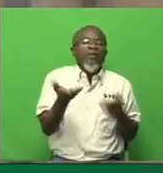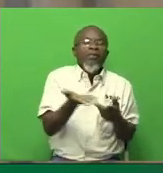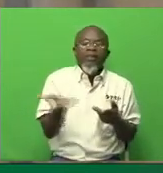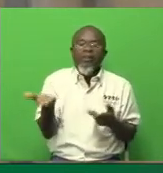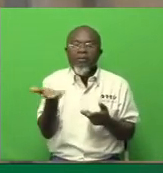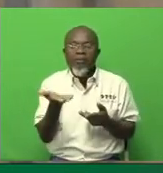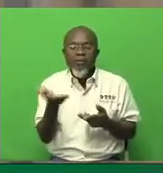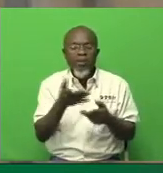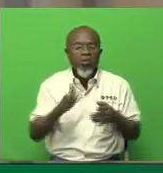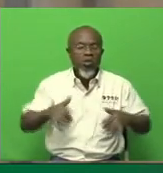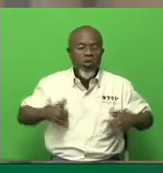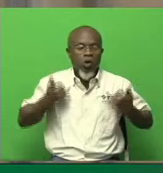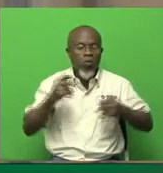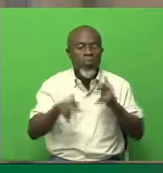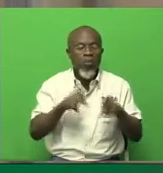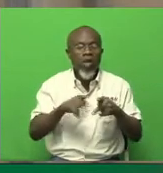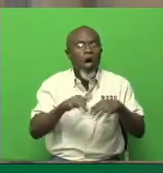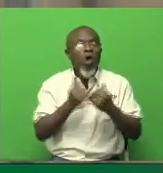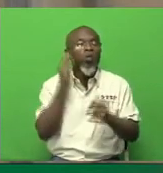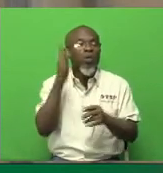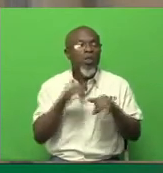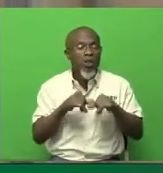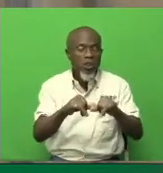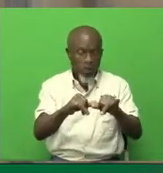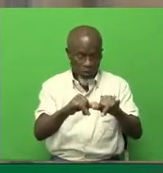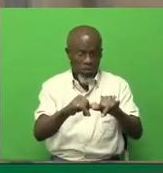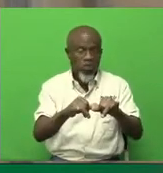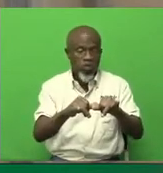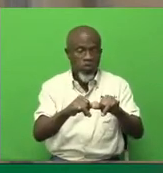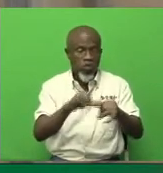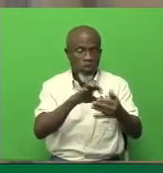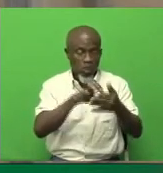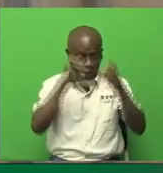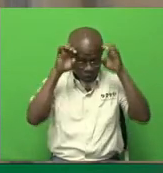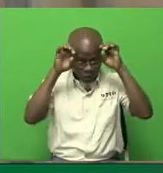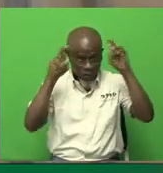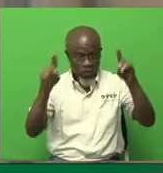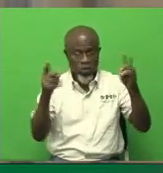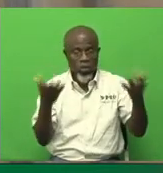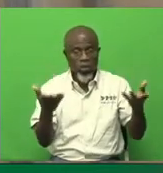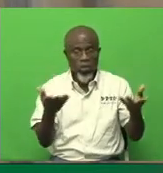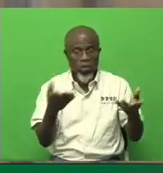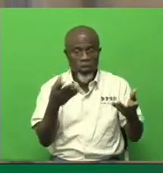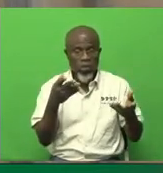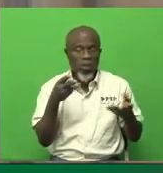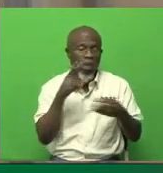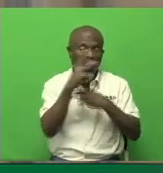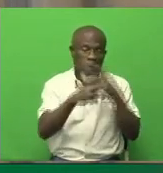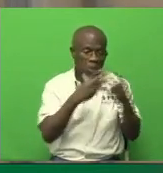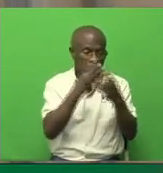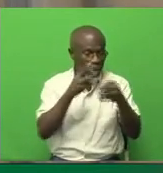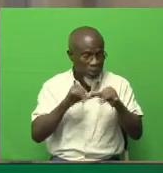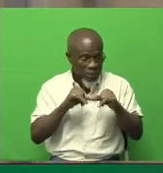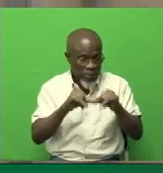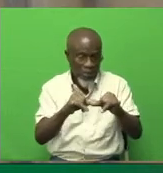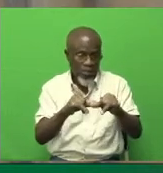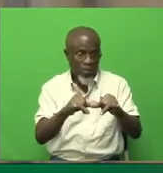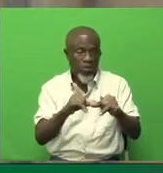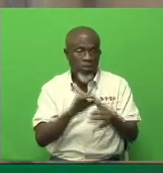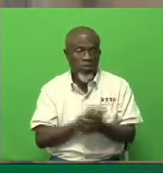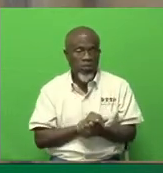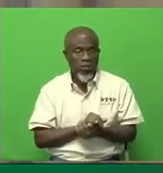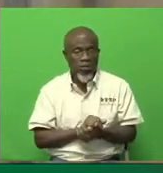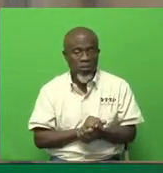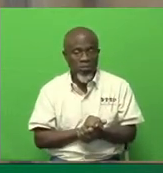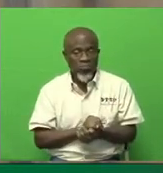how would they continue their educational progress in a world that was moving on Madam speaker I had a daughter who did exams and those